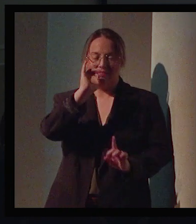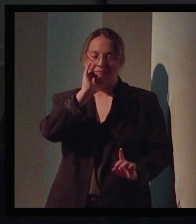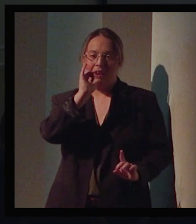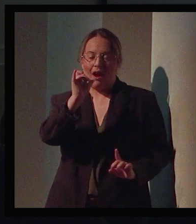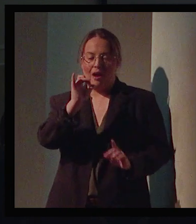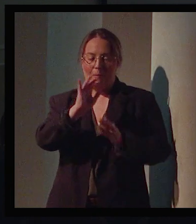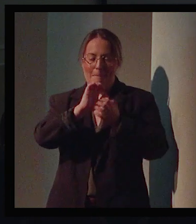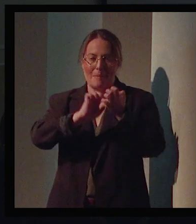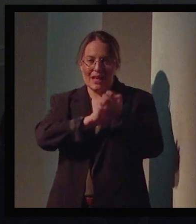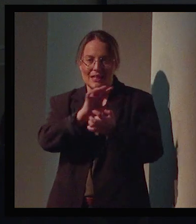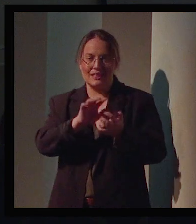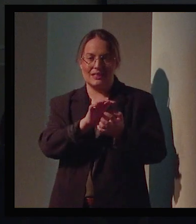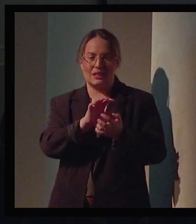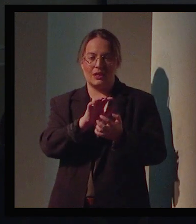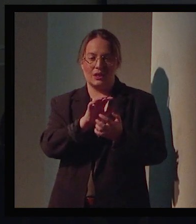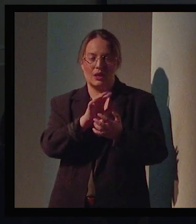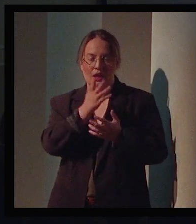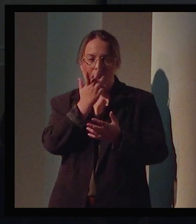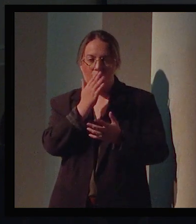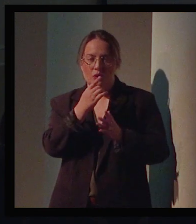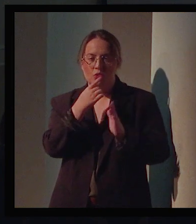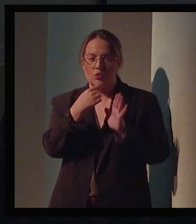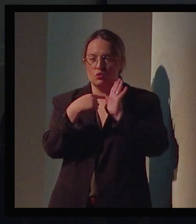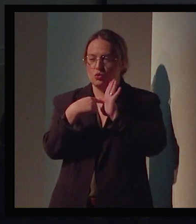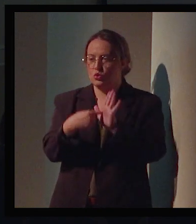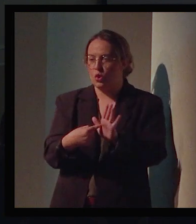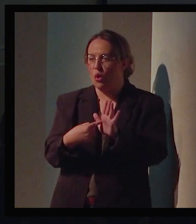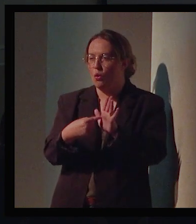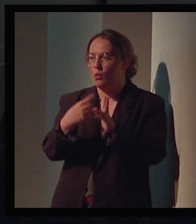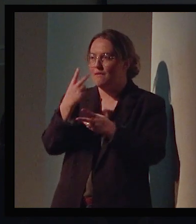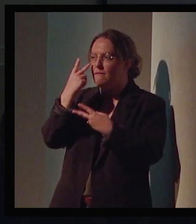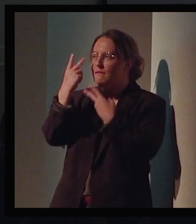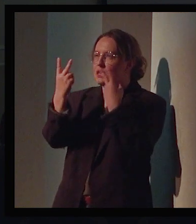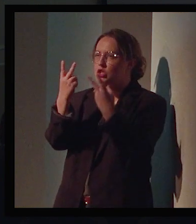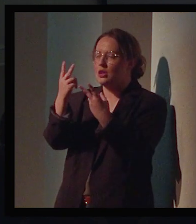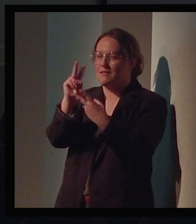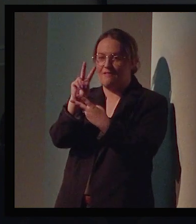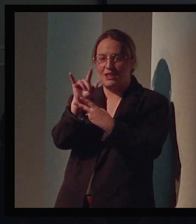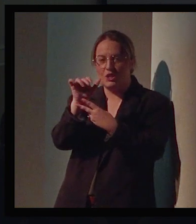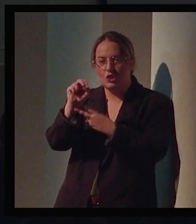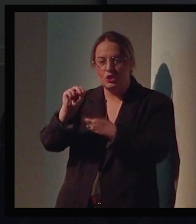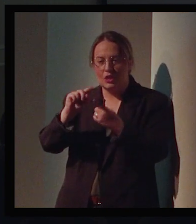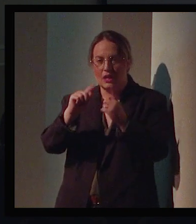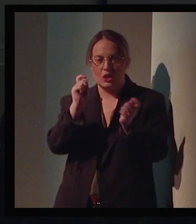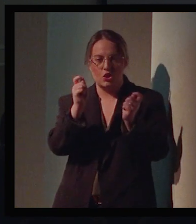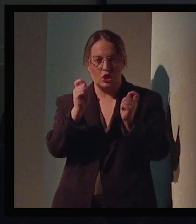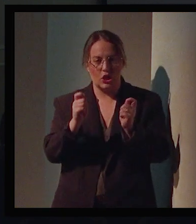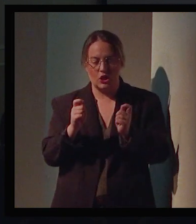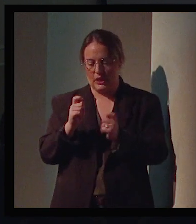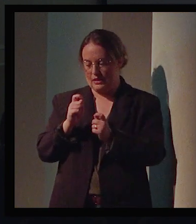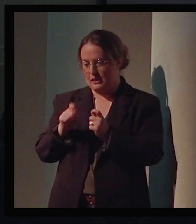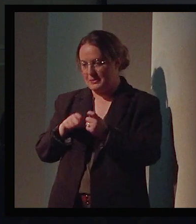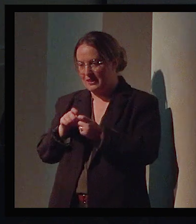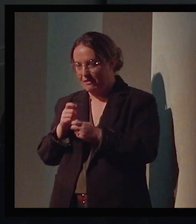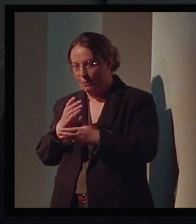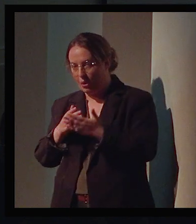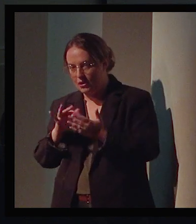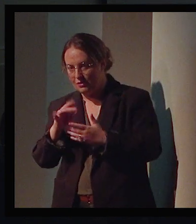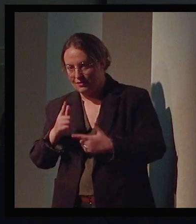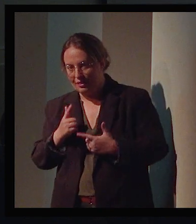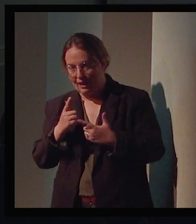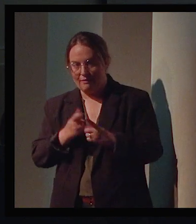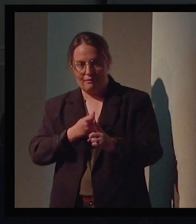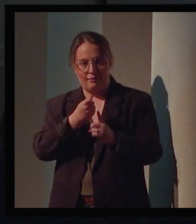to capture the transitory experience of vision and the changing and specific effects of light. And it was